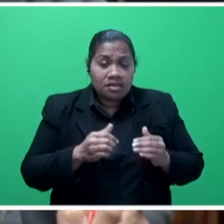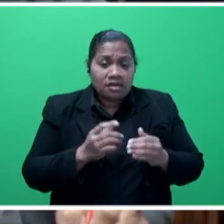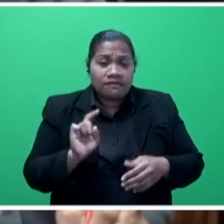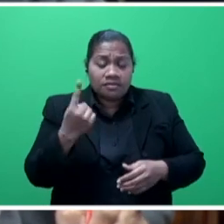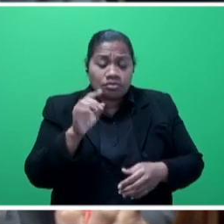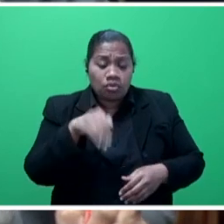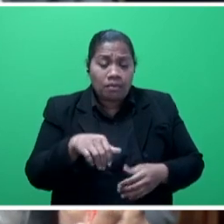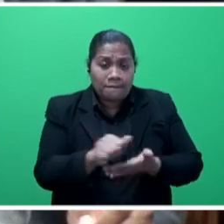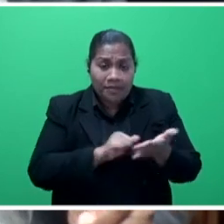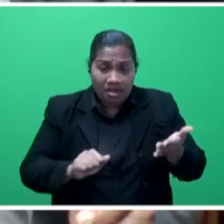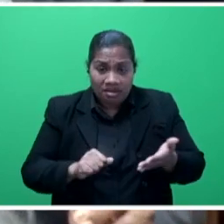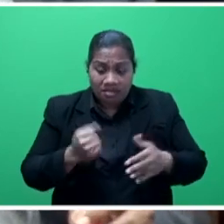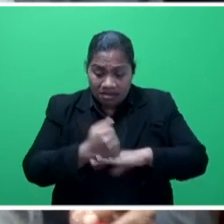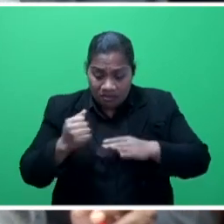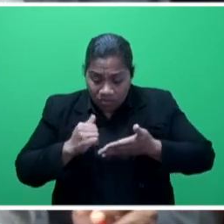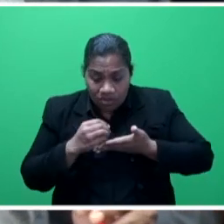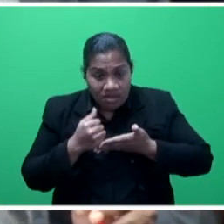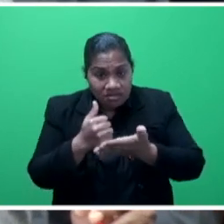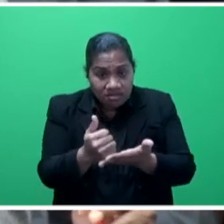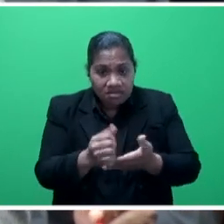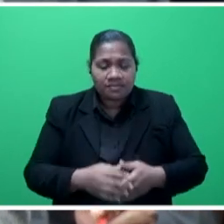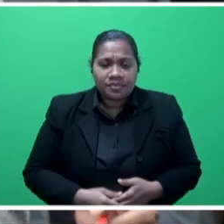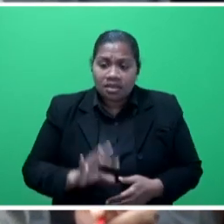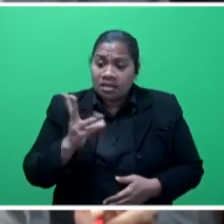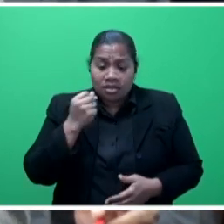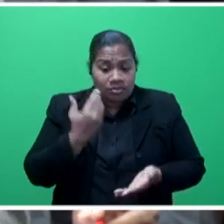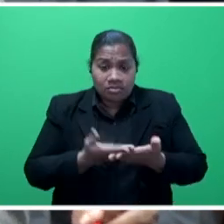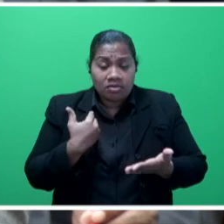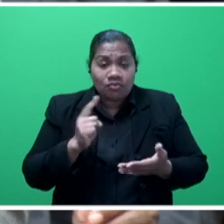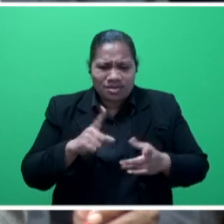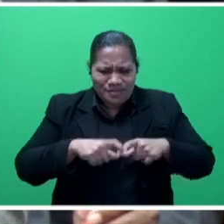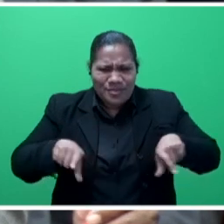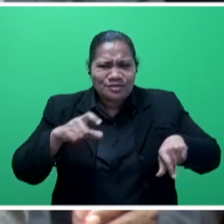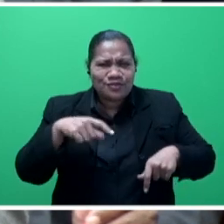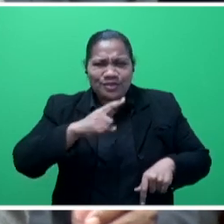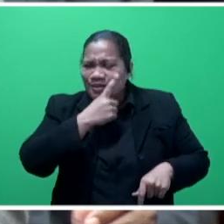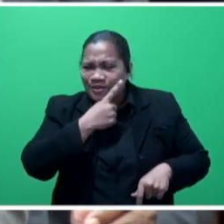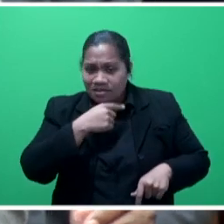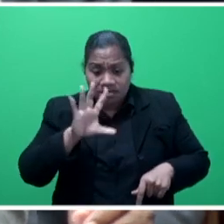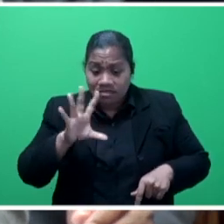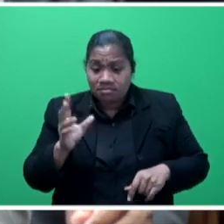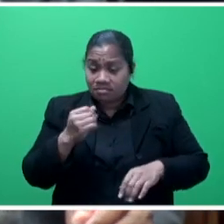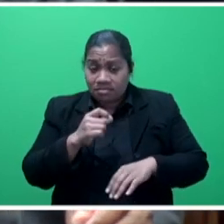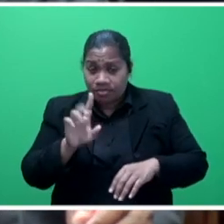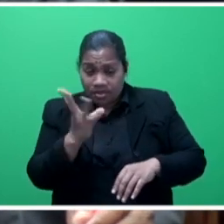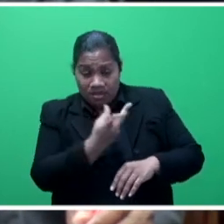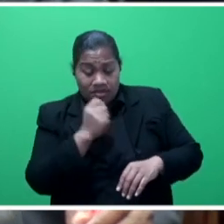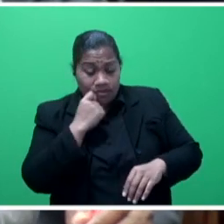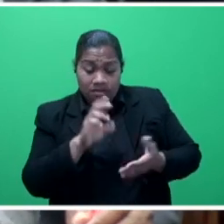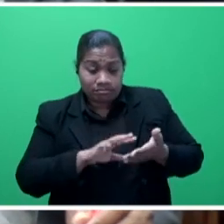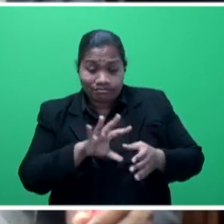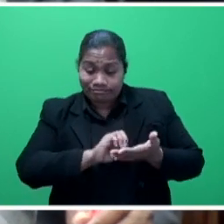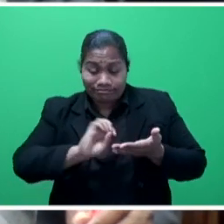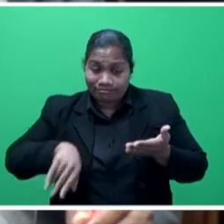Mere? Are they going to remove sanitary pads assistance given to thousands of girls in our schools? Or are they going